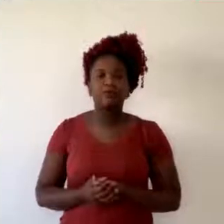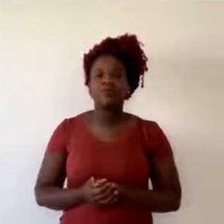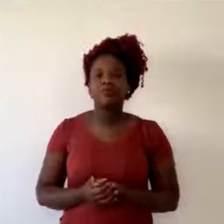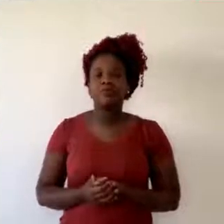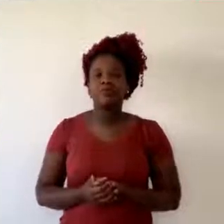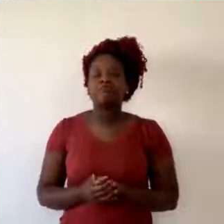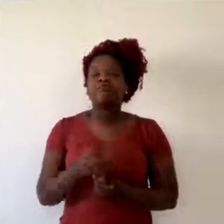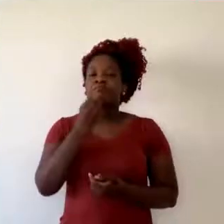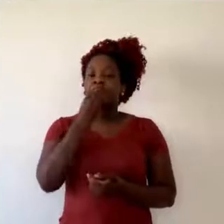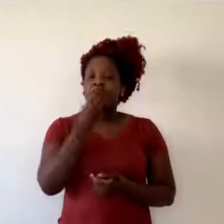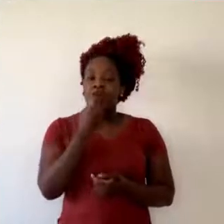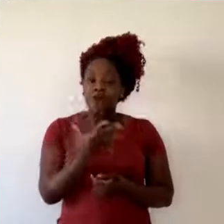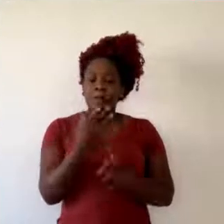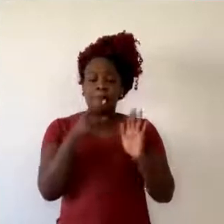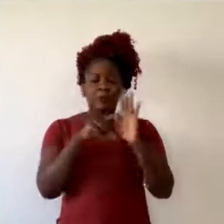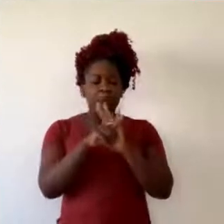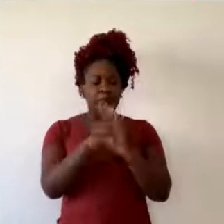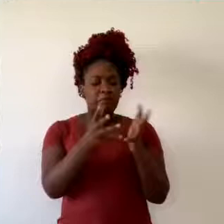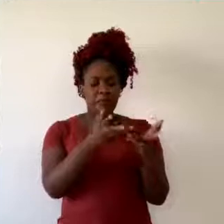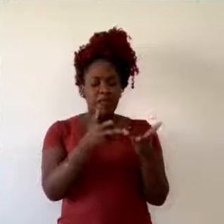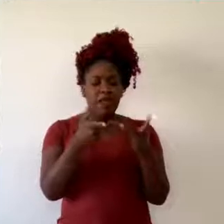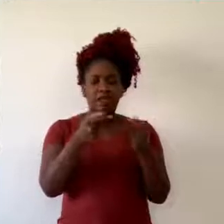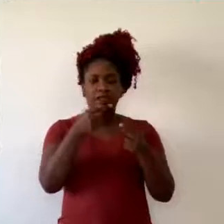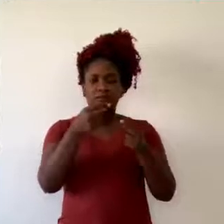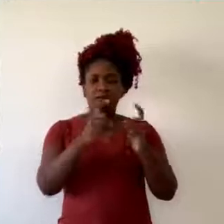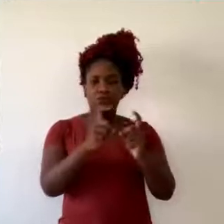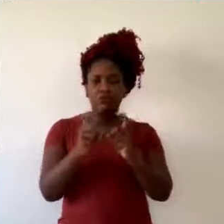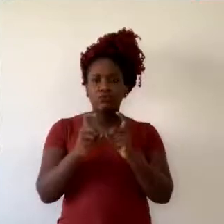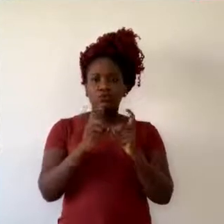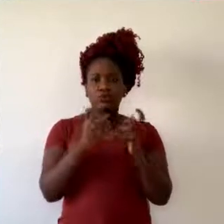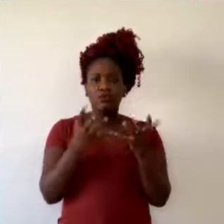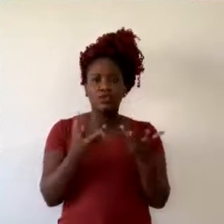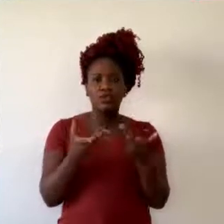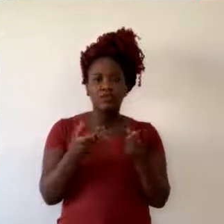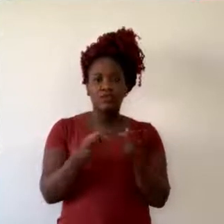Yes, excellent question, excellent debate.